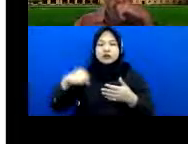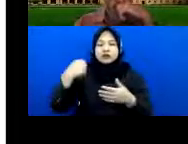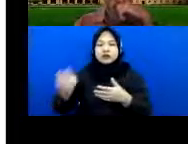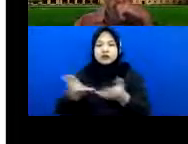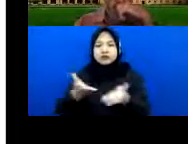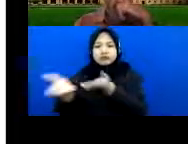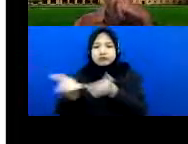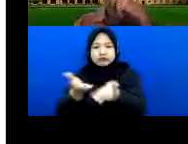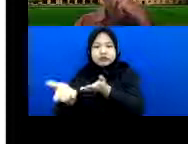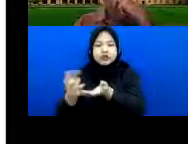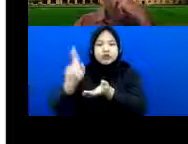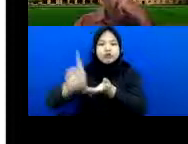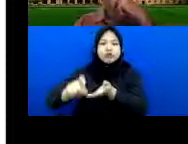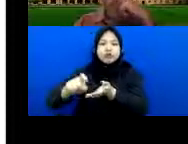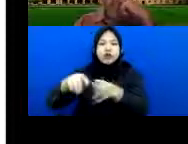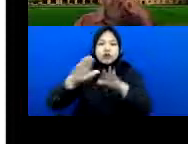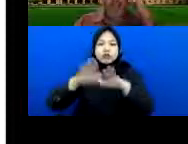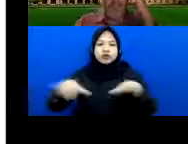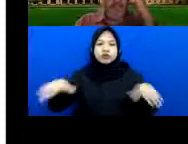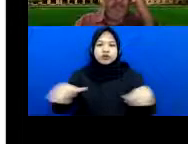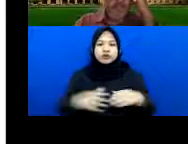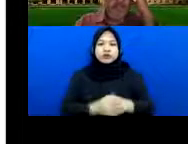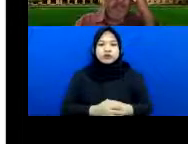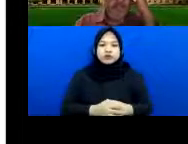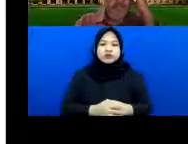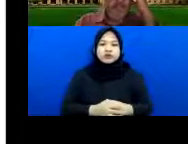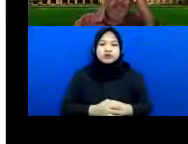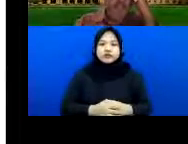needs. Next slide, please.